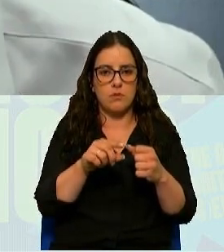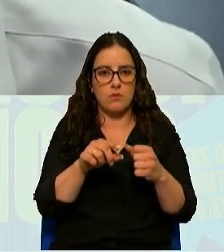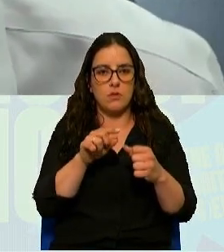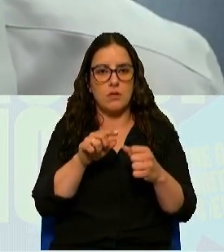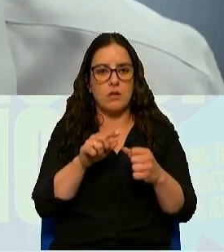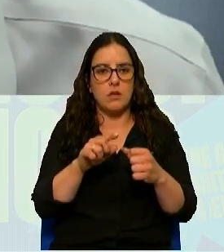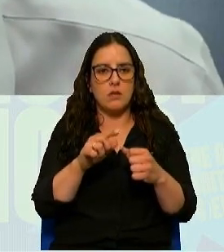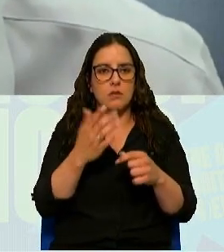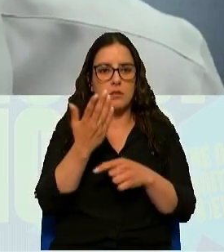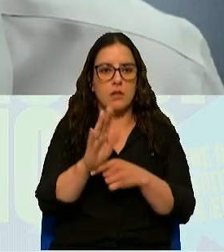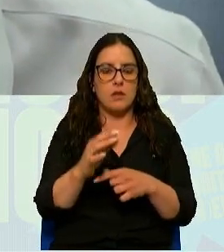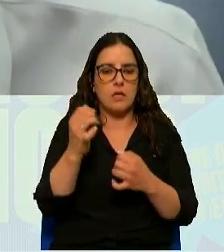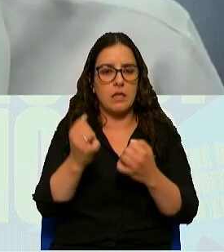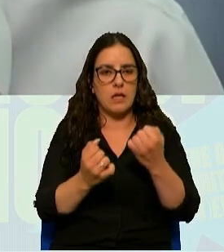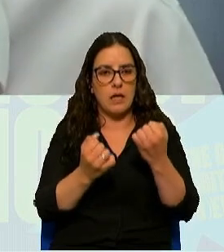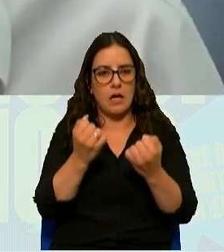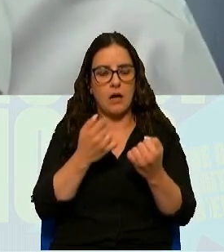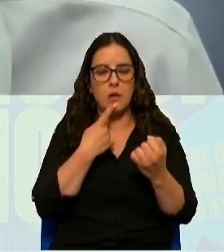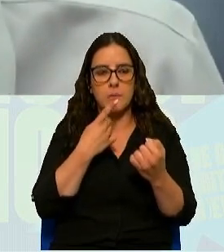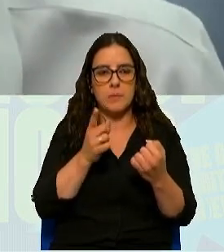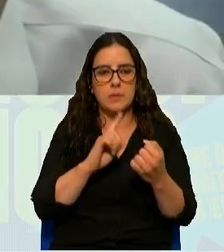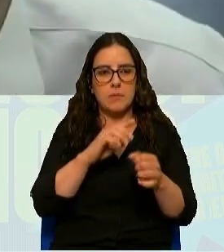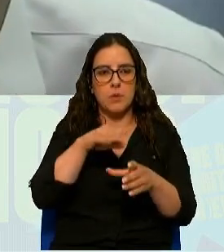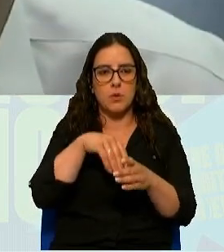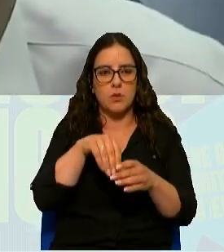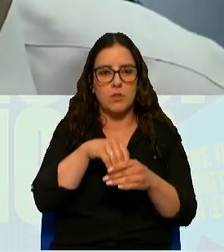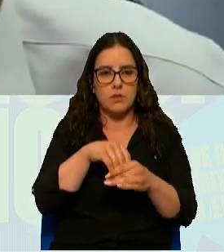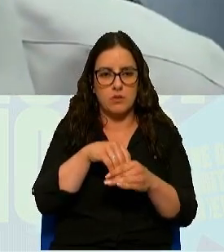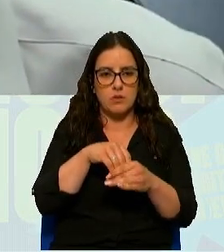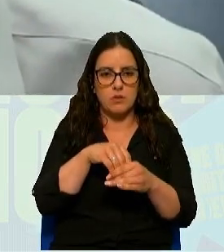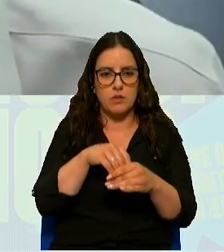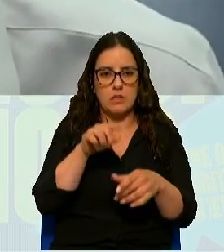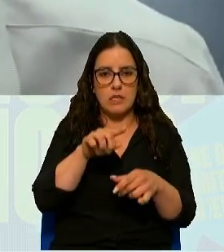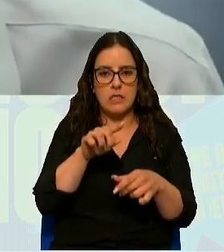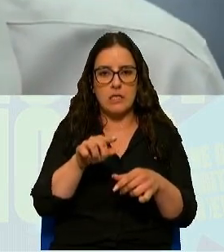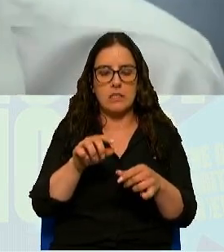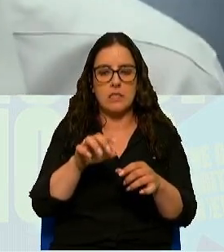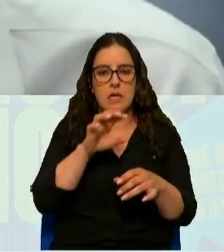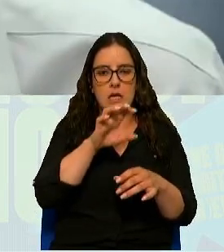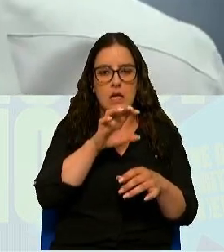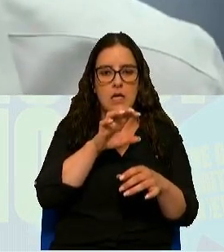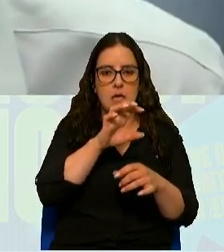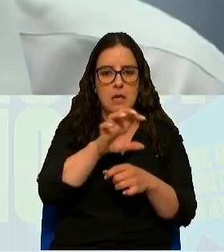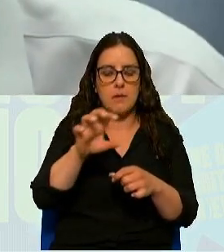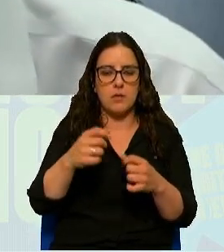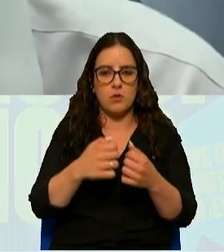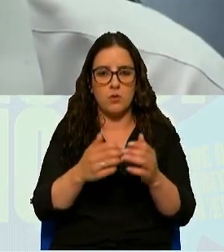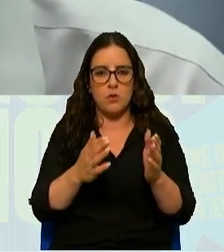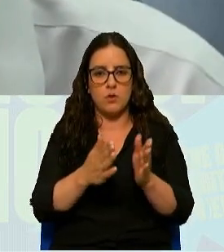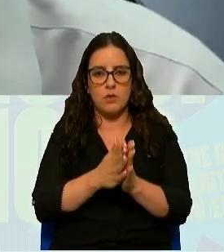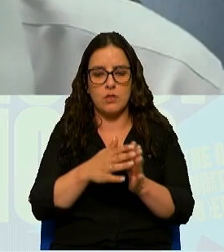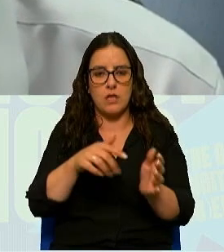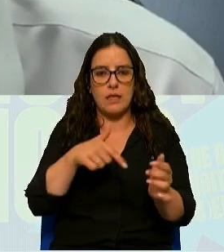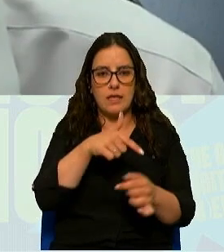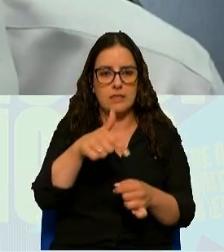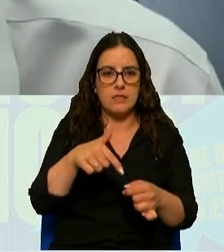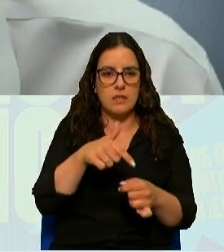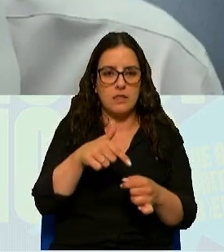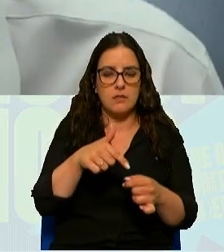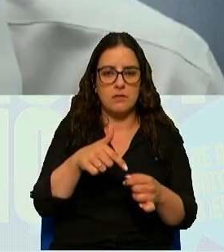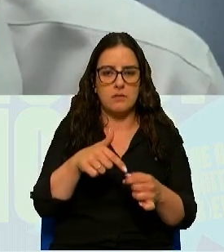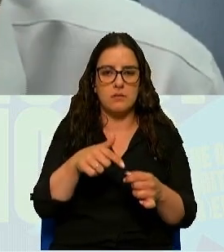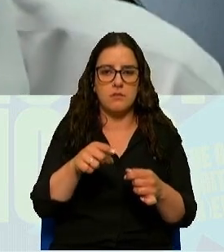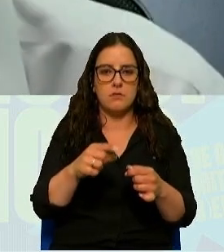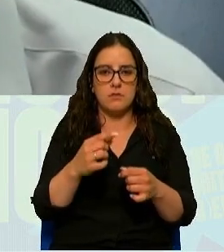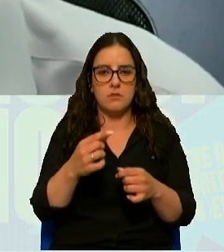that are failing to understand context. And all of these images are from Tesla's. And again, I really don't want to pick on Tesla. The reason I